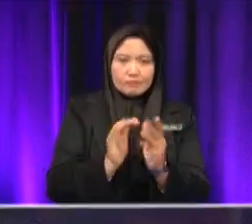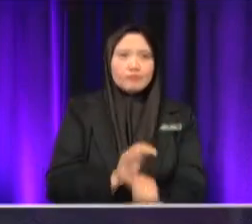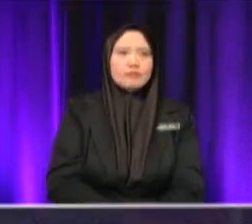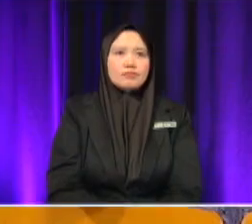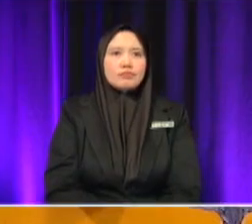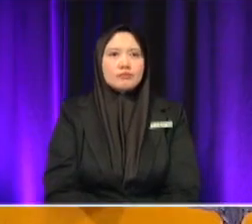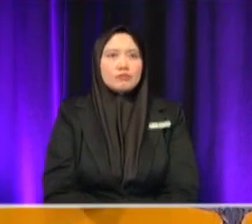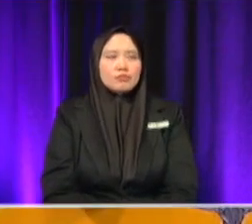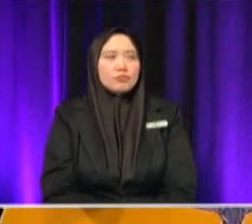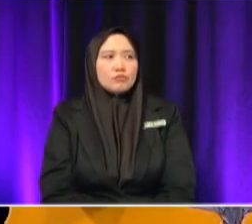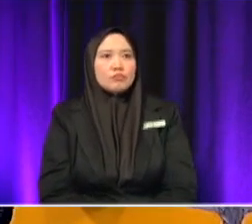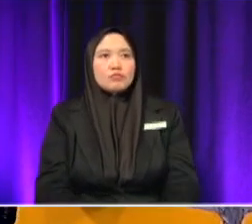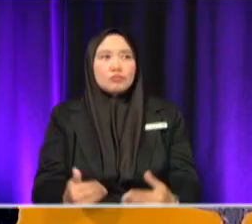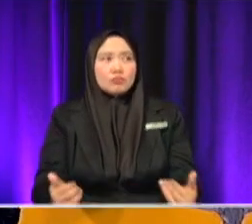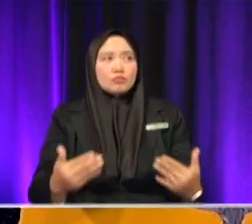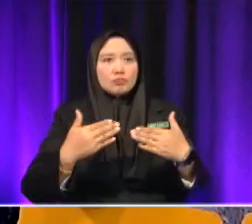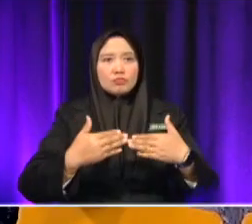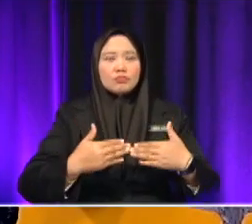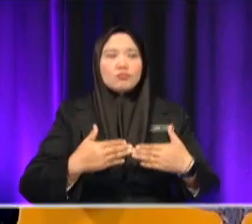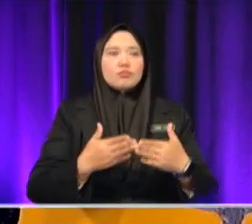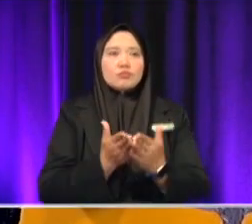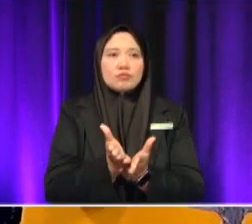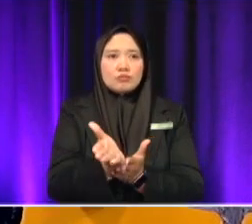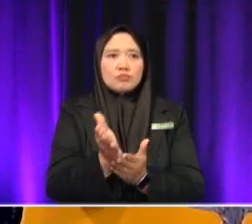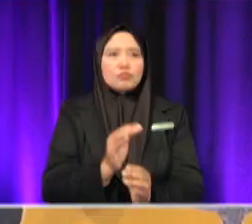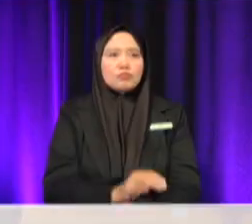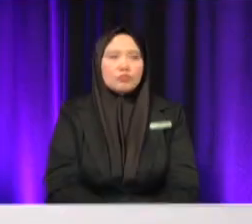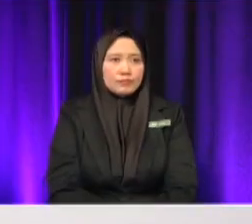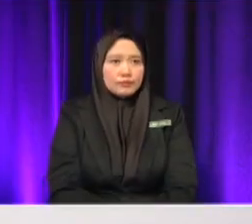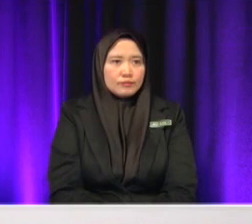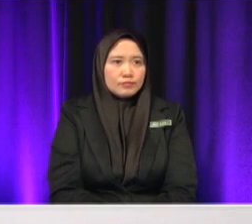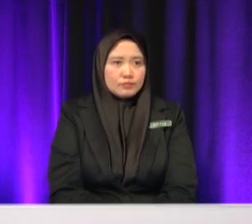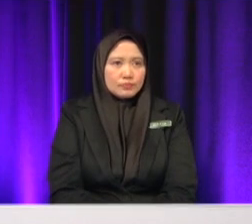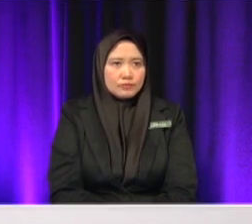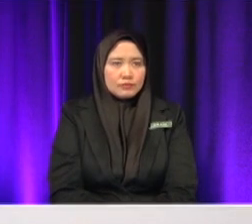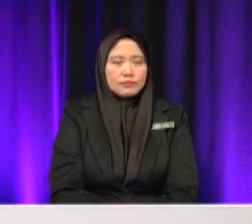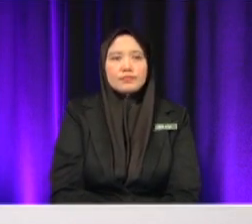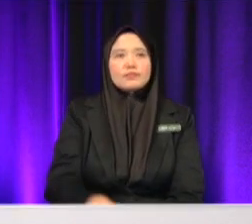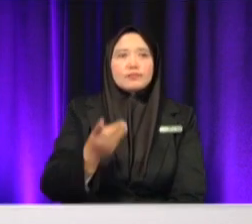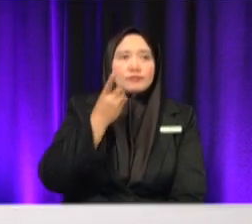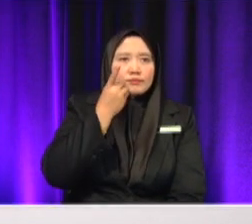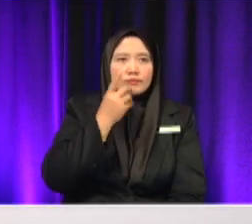can I get someone to do this? Who can read this out, please? Okay, Adriana, sure.